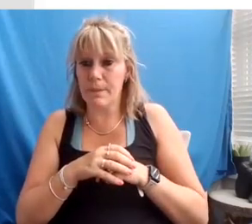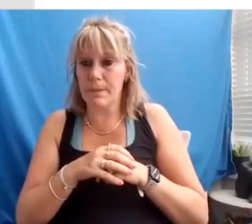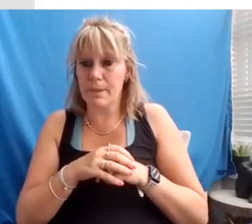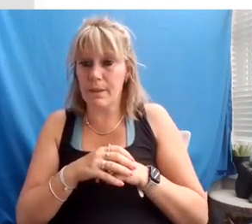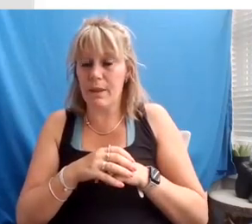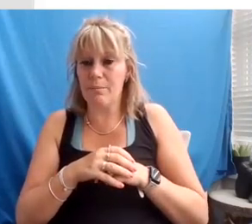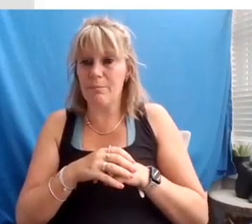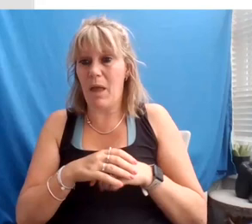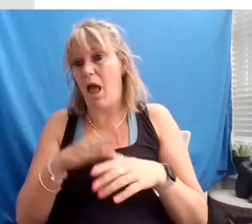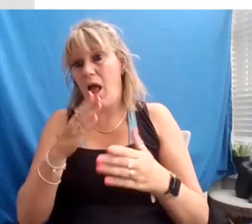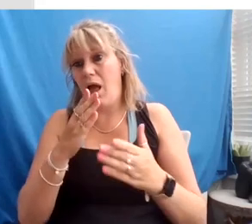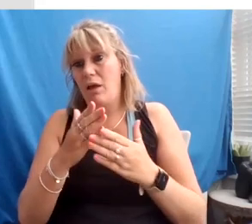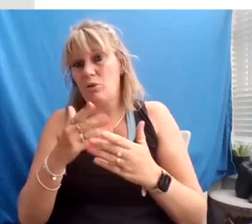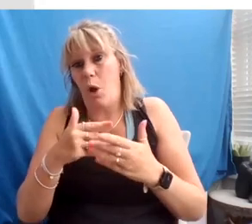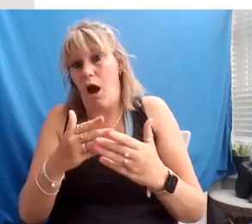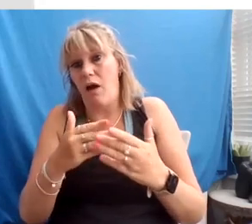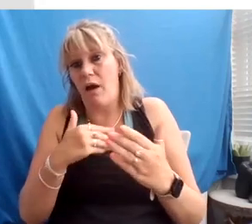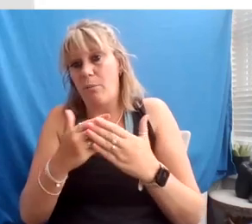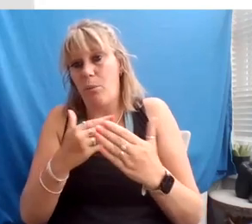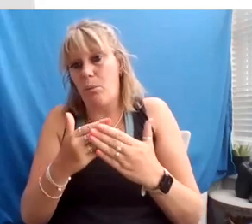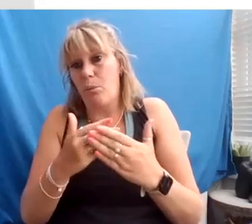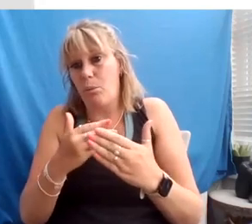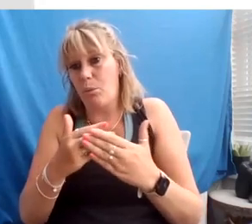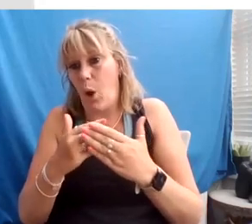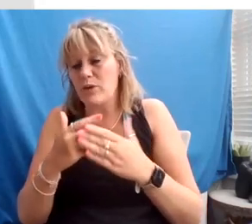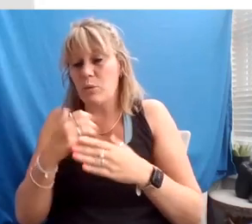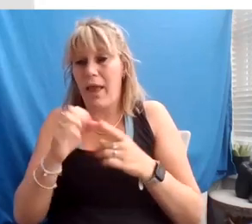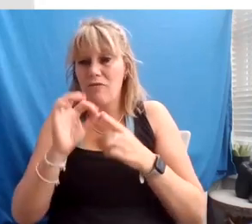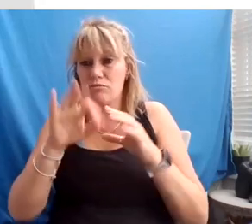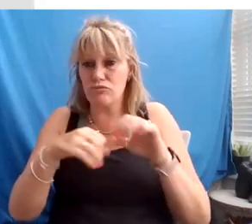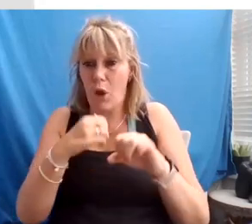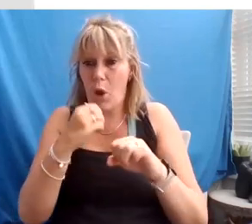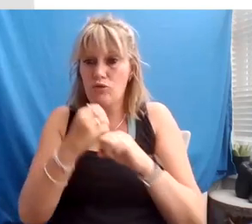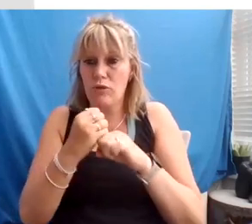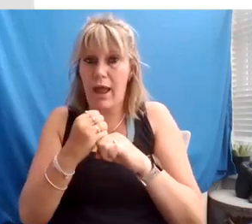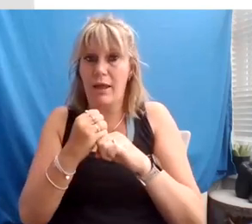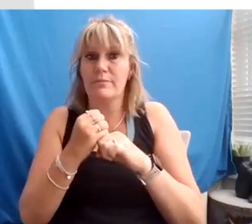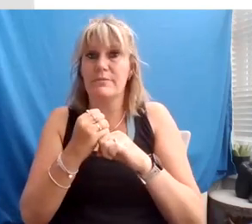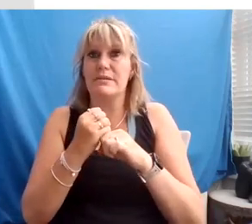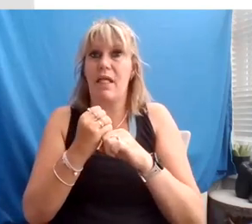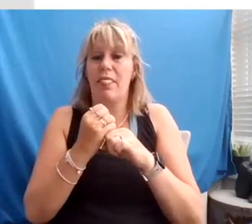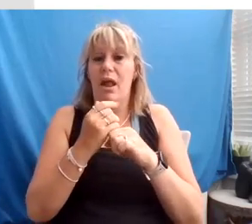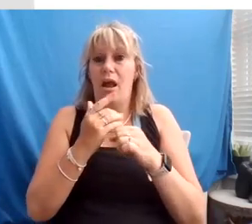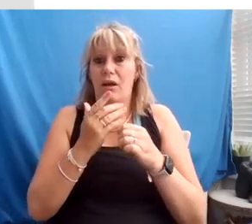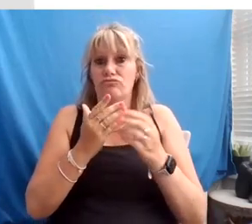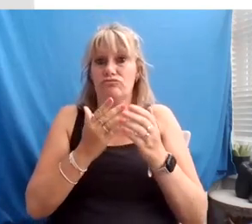more than that. So we have programs which run termly.